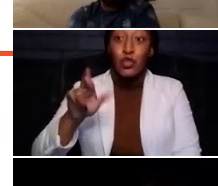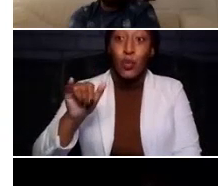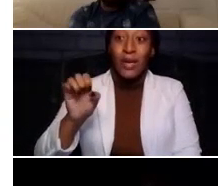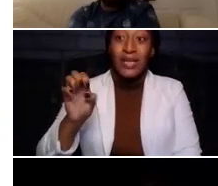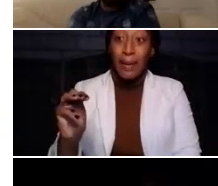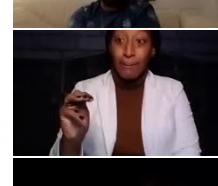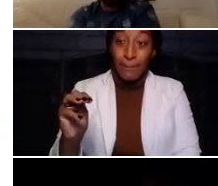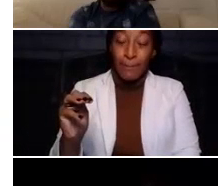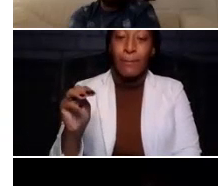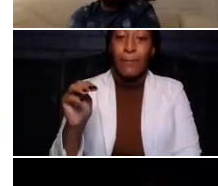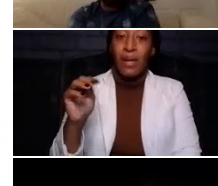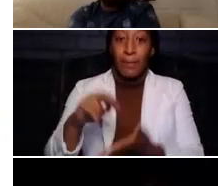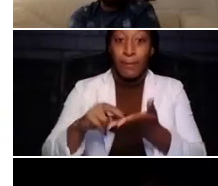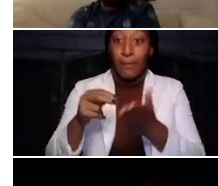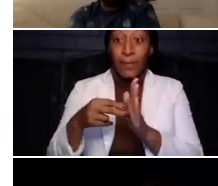plagiarism doesn't,